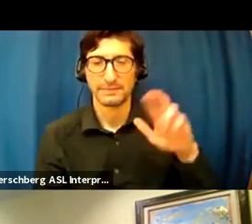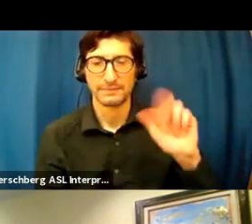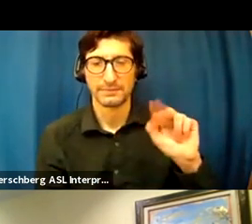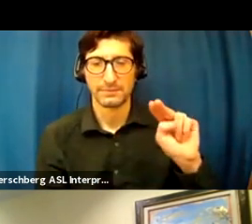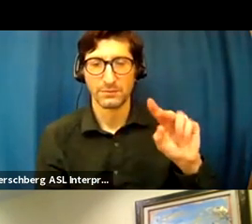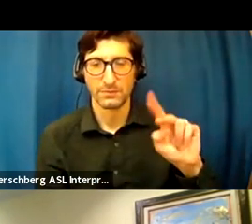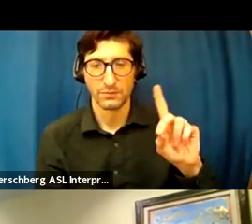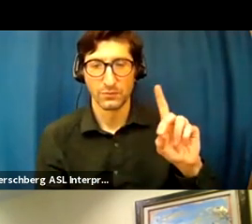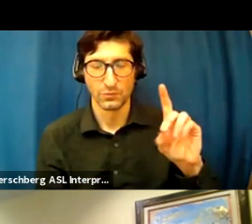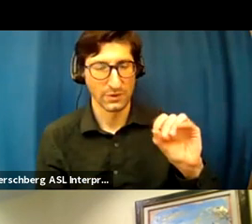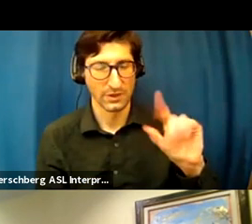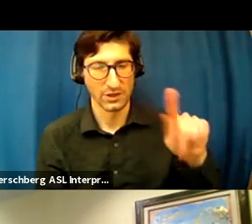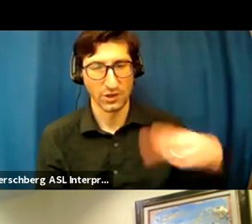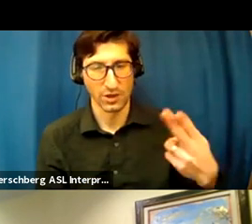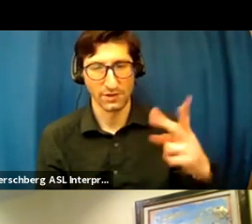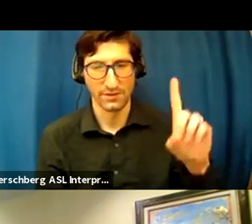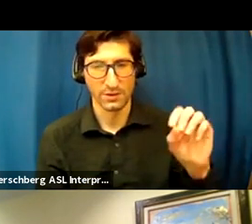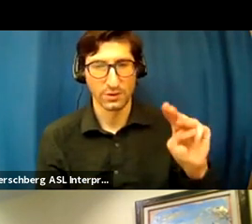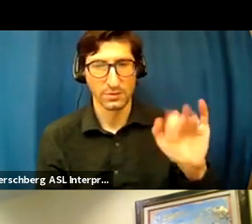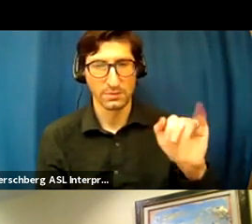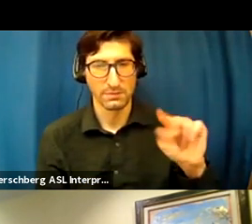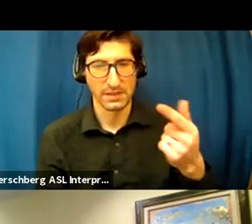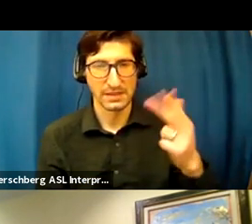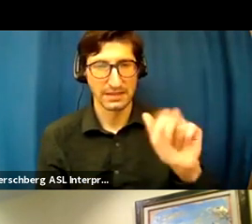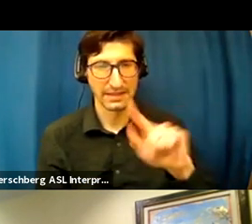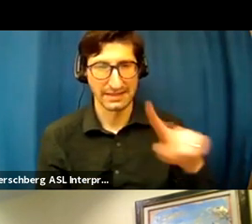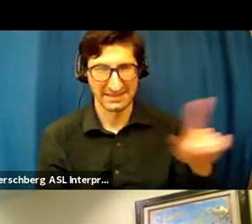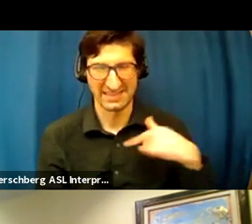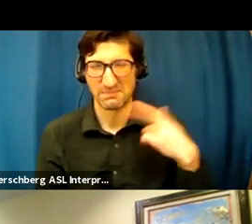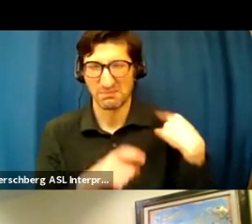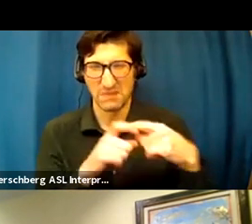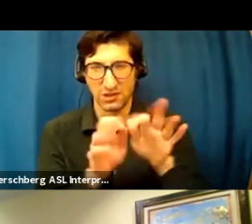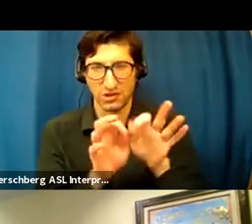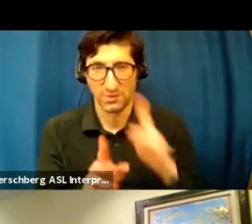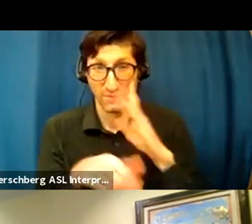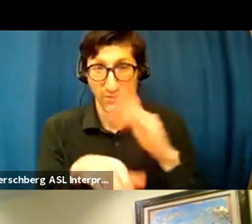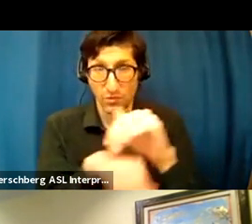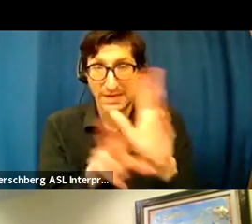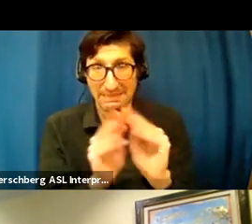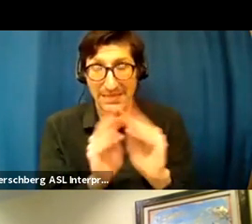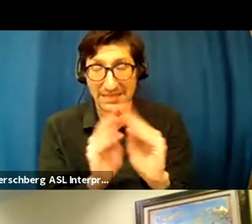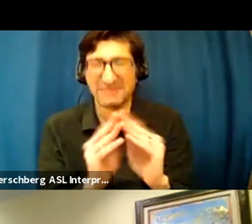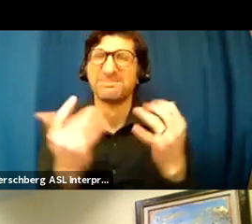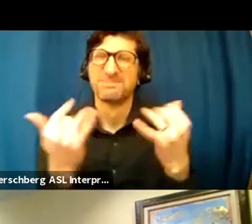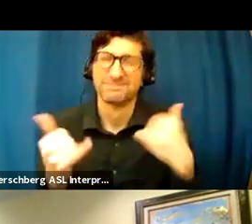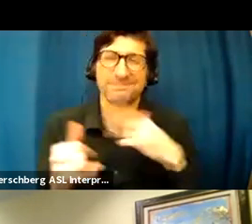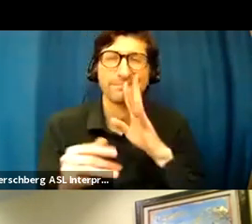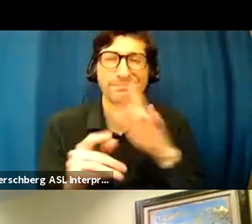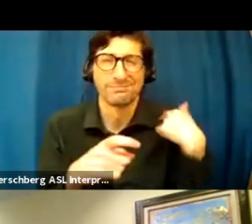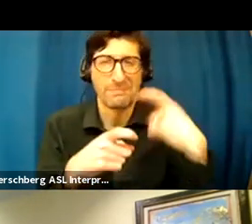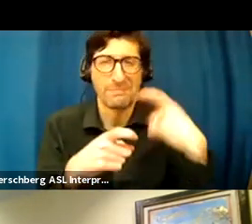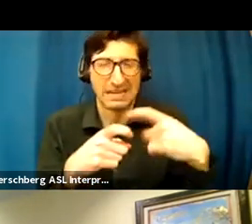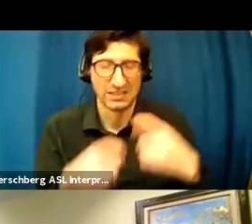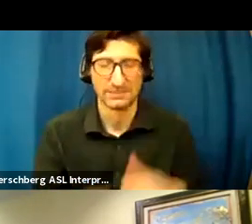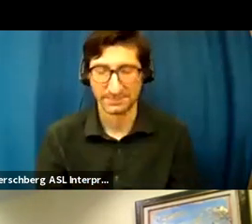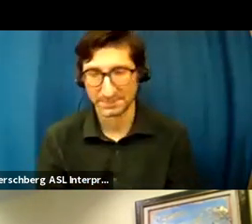am one of the simultaneous interpreters that I'll be working in tonight's meeting. Now, muy buenas noches, damas y caballeros.